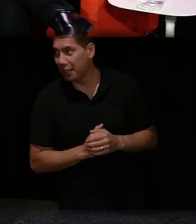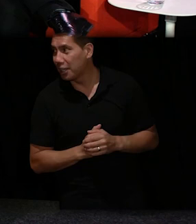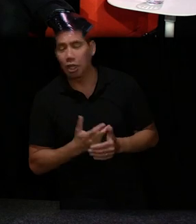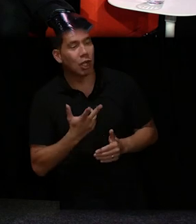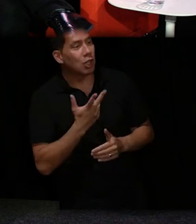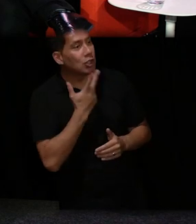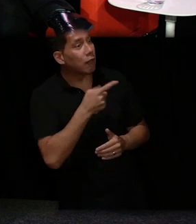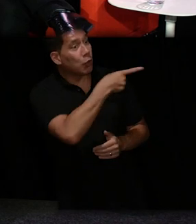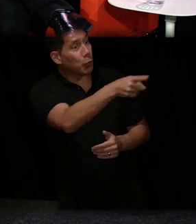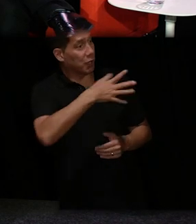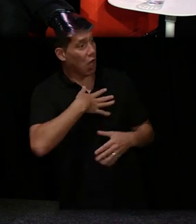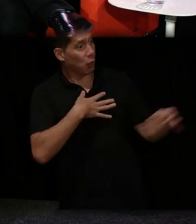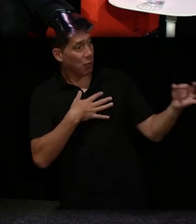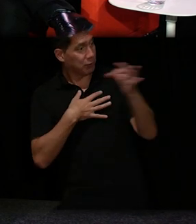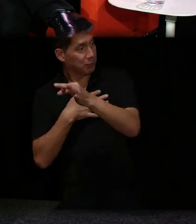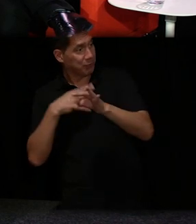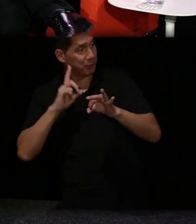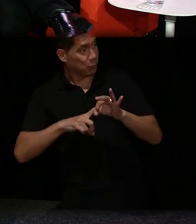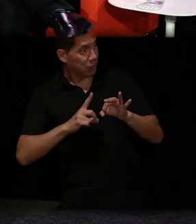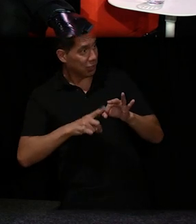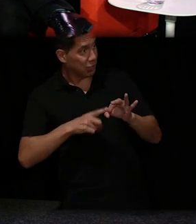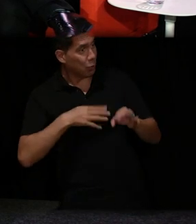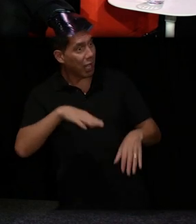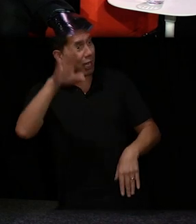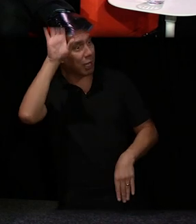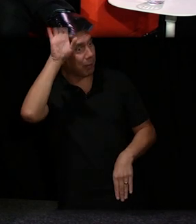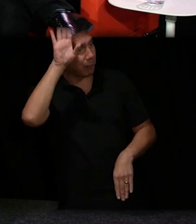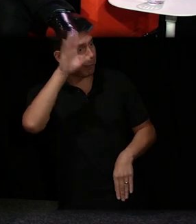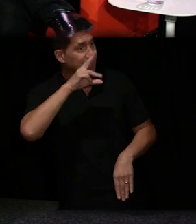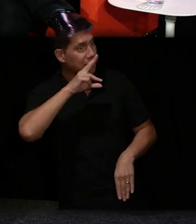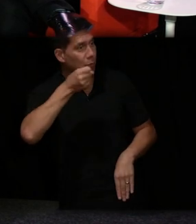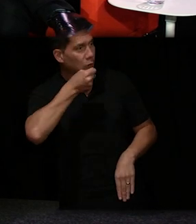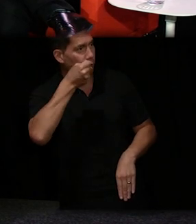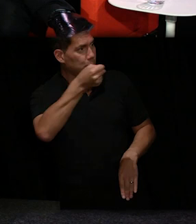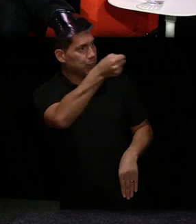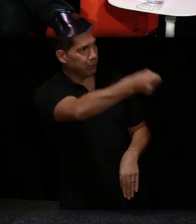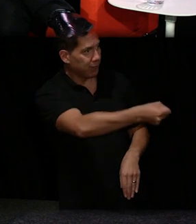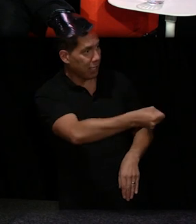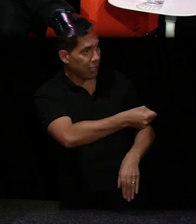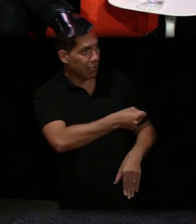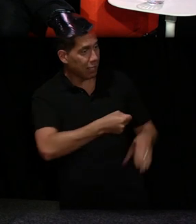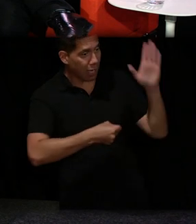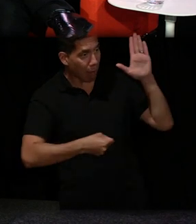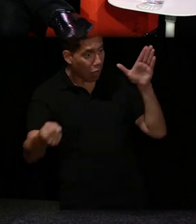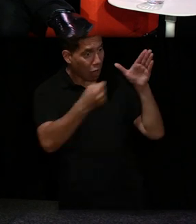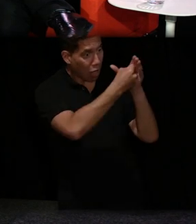a question, put your hand up and speak. If a microphone goes in it, great.